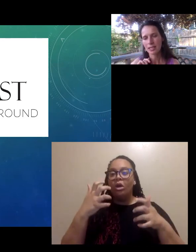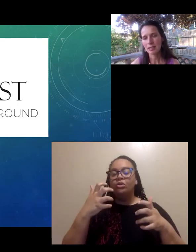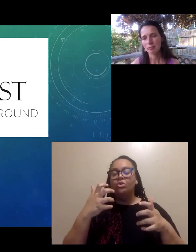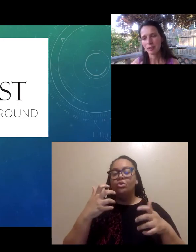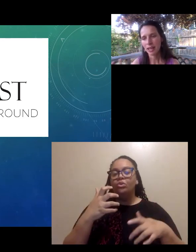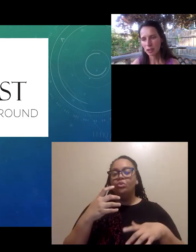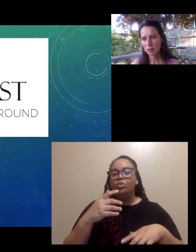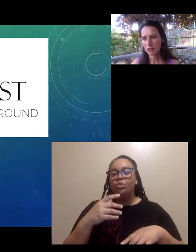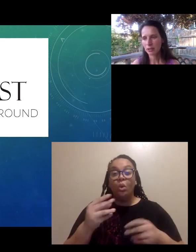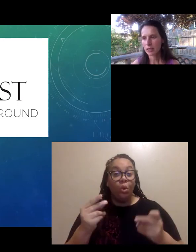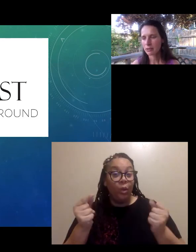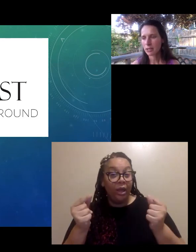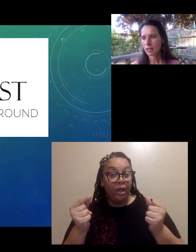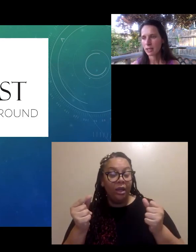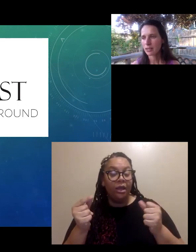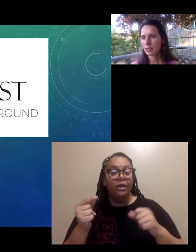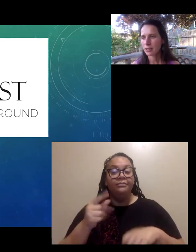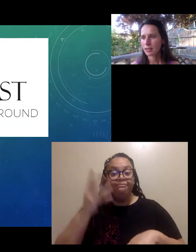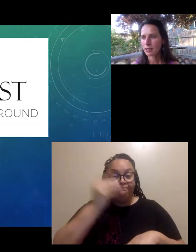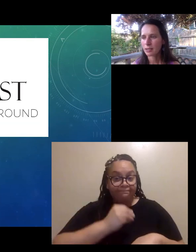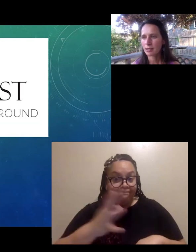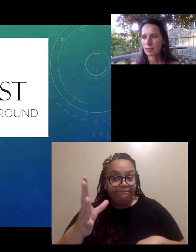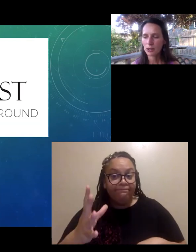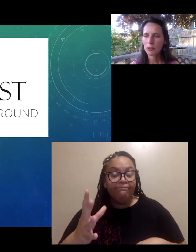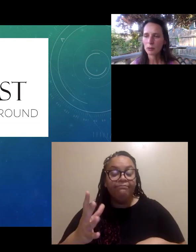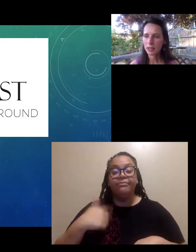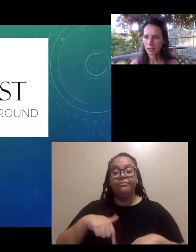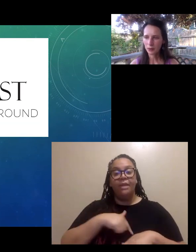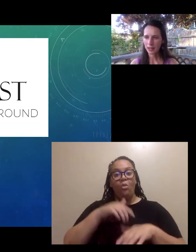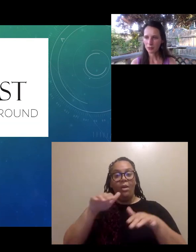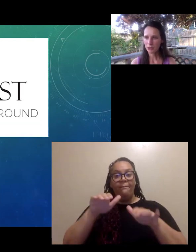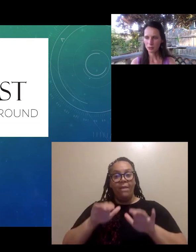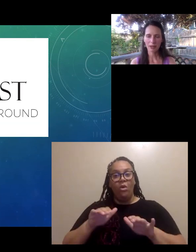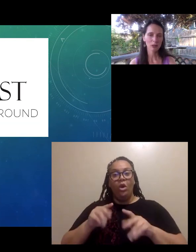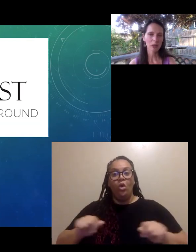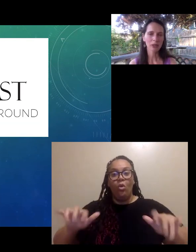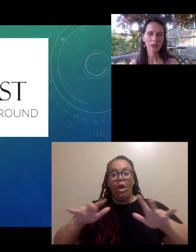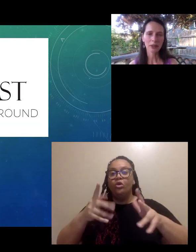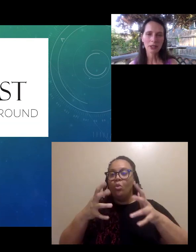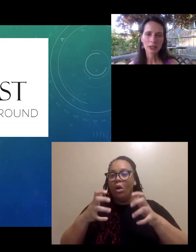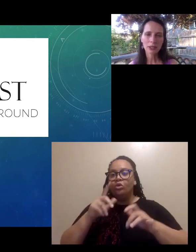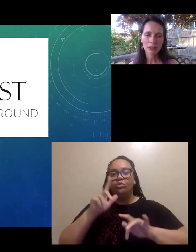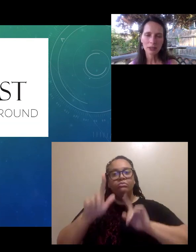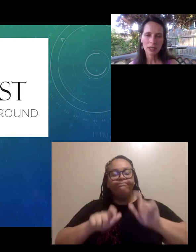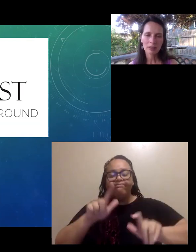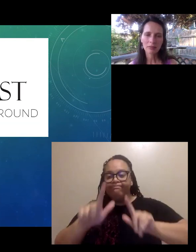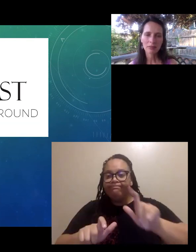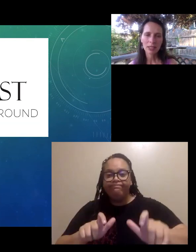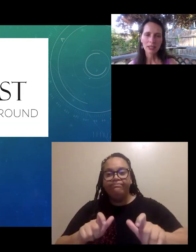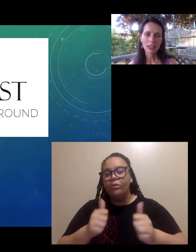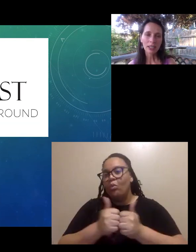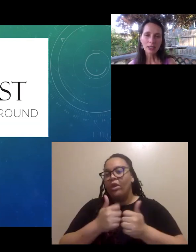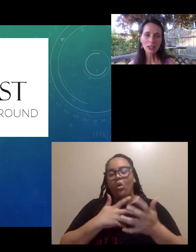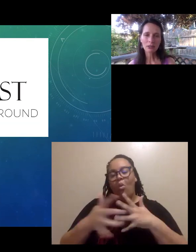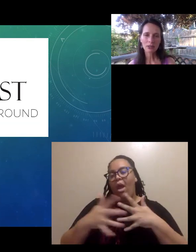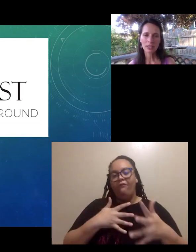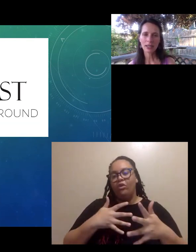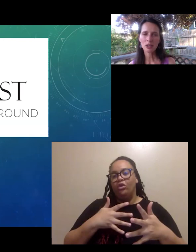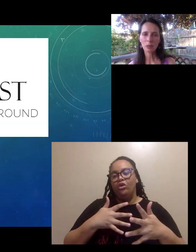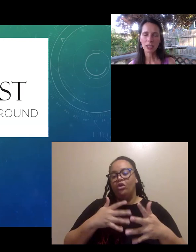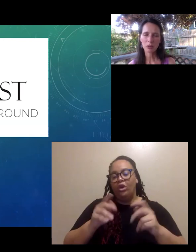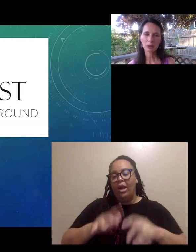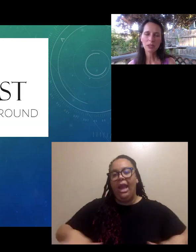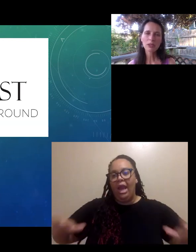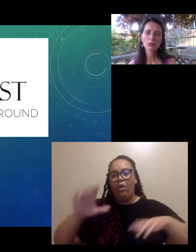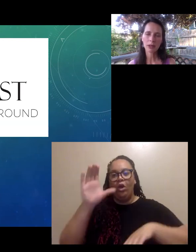that, um, at the burial ground and, you know, you would want to inquire with whatever burial ground you're, um, looking into if